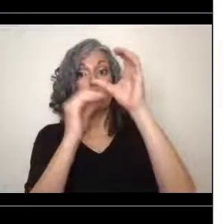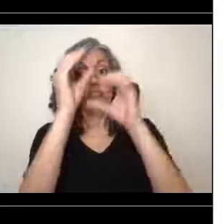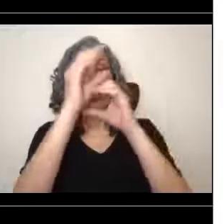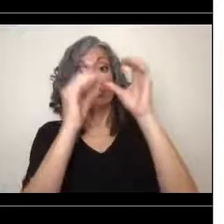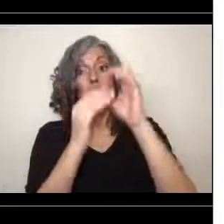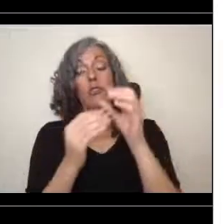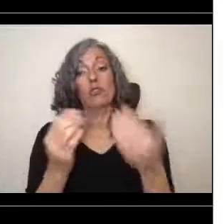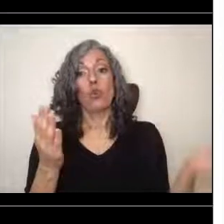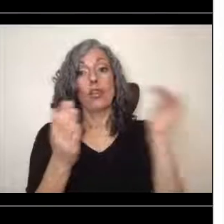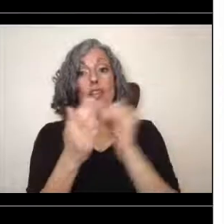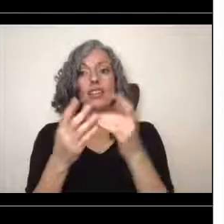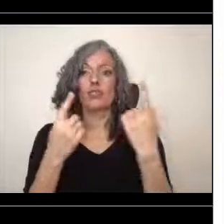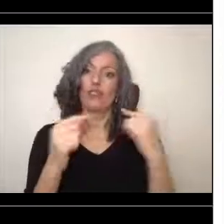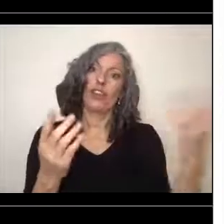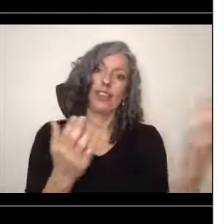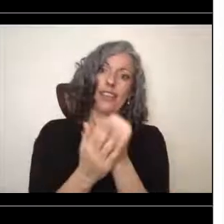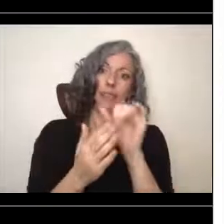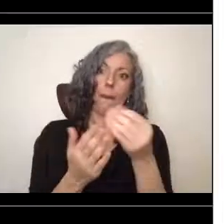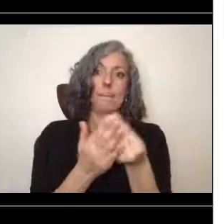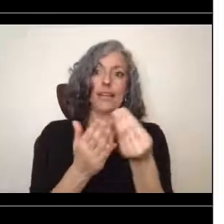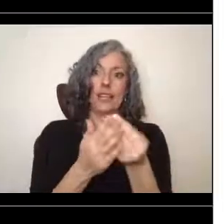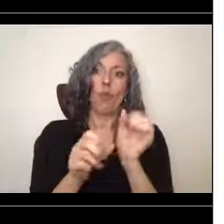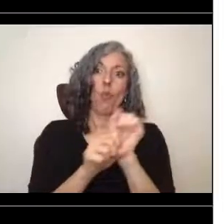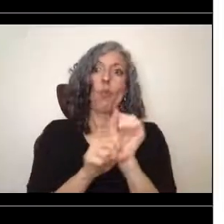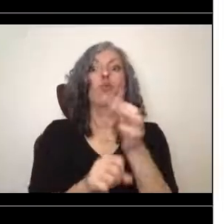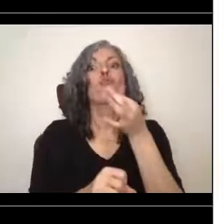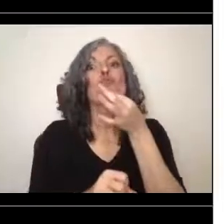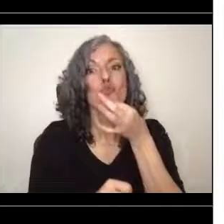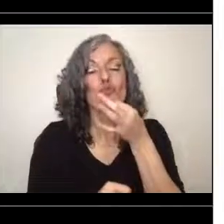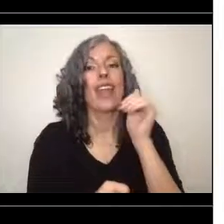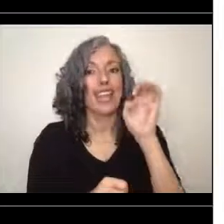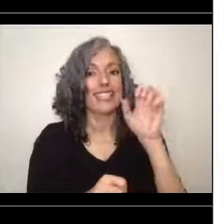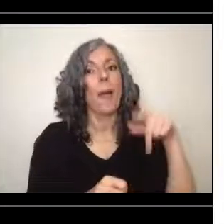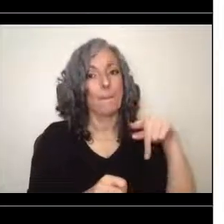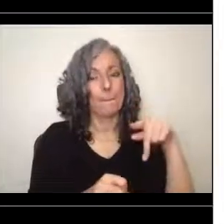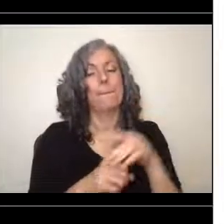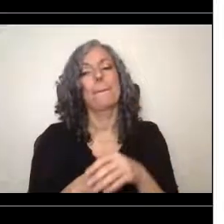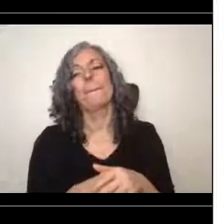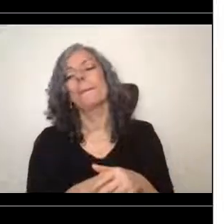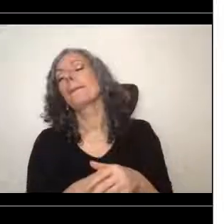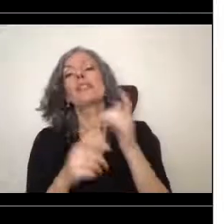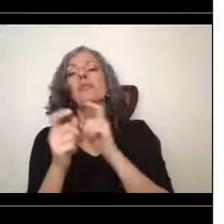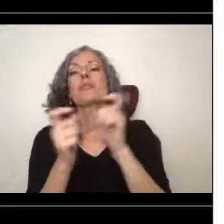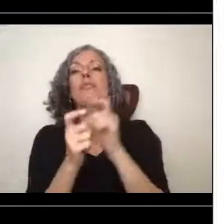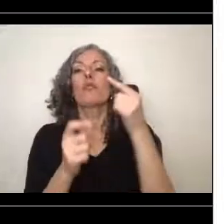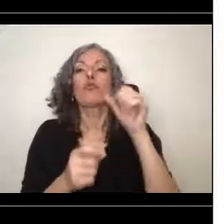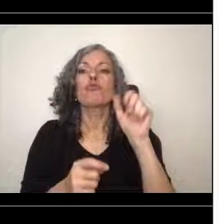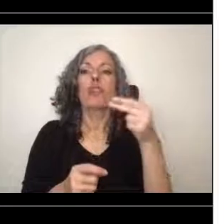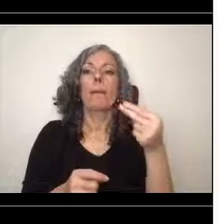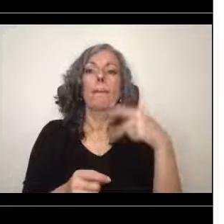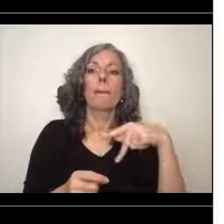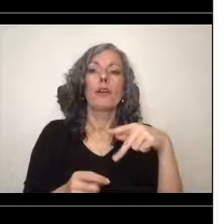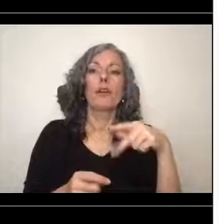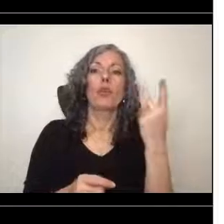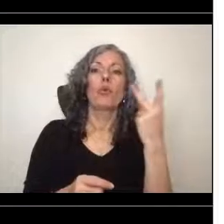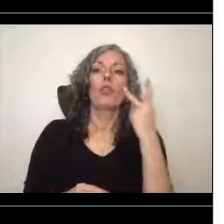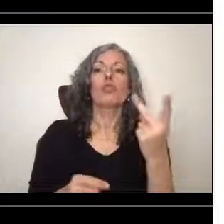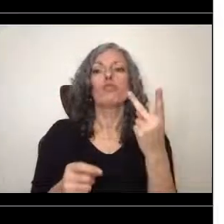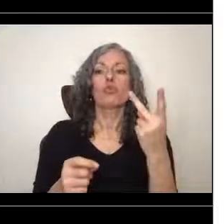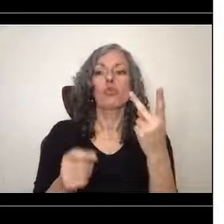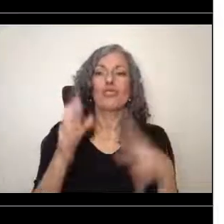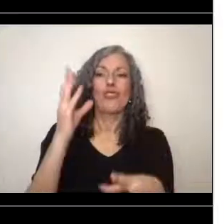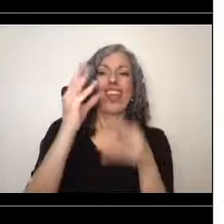trying to get that money to work as soon as possible. Specifically for the shop, we look to amend or add